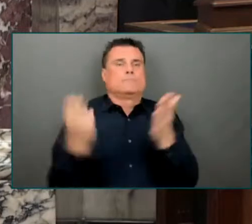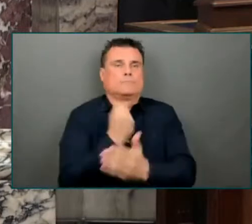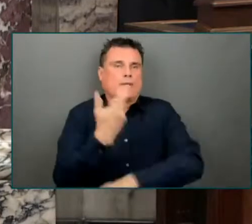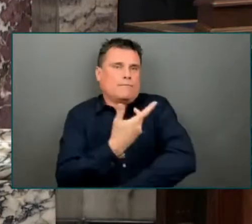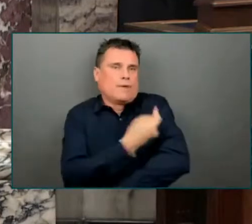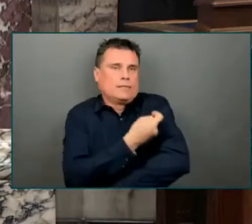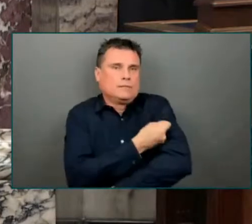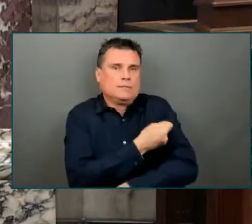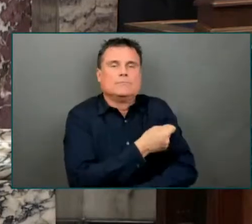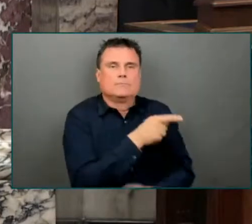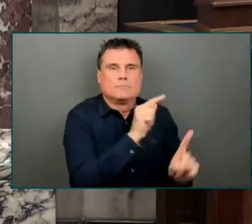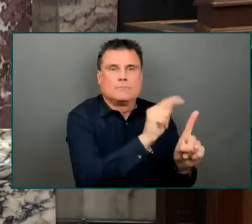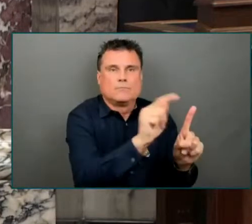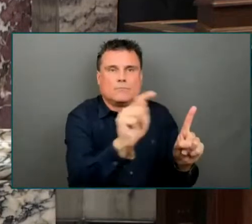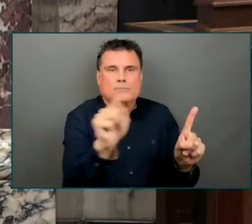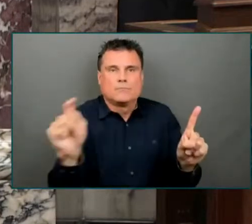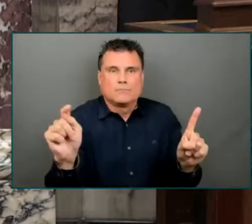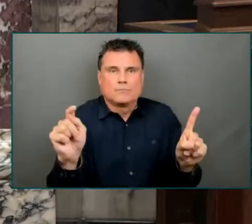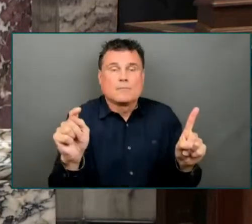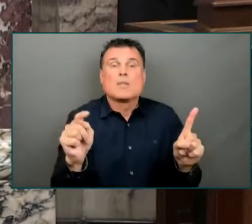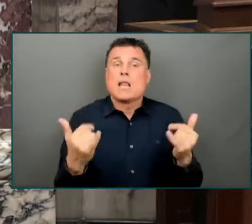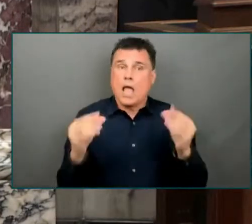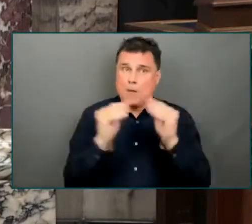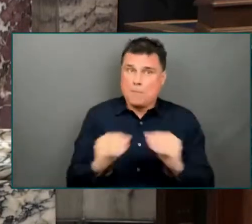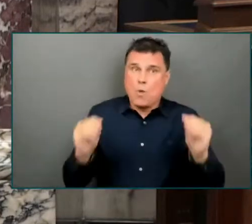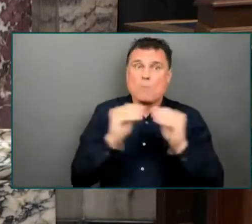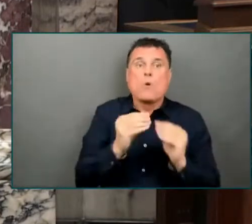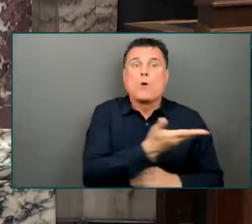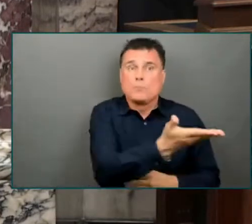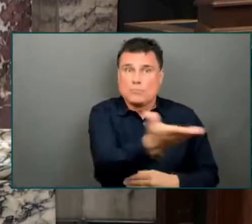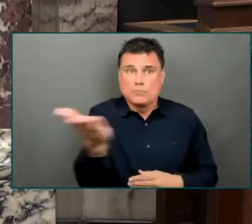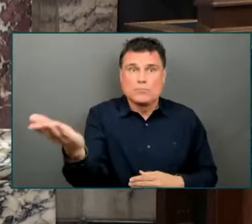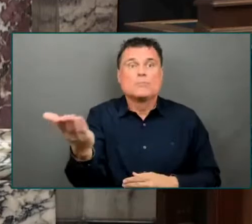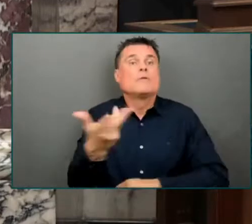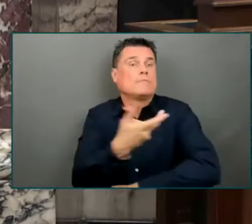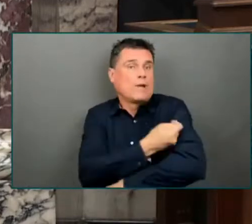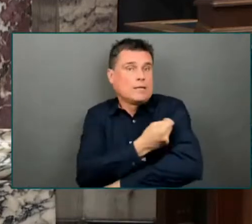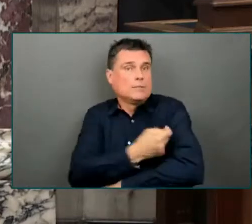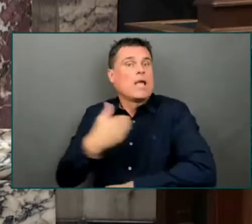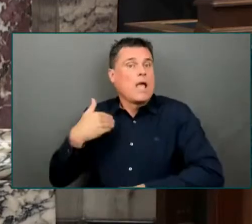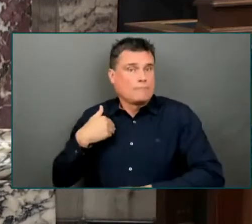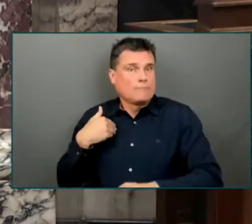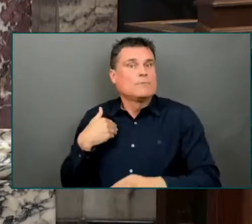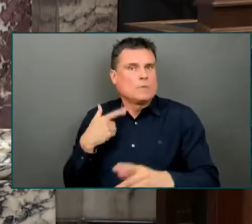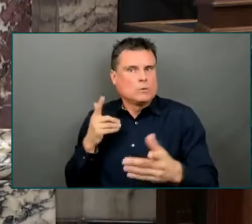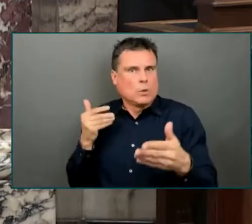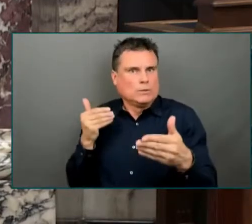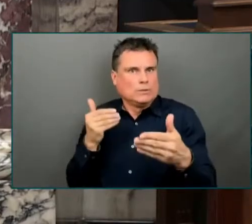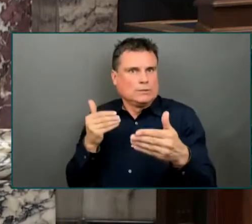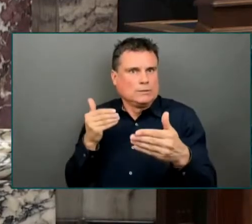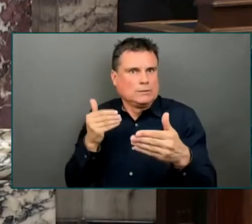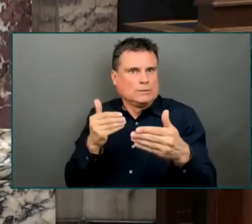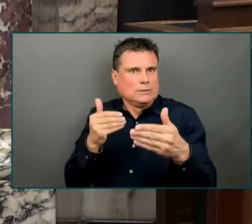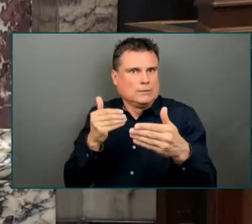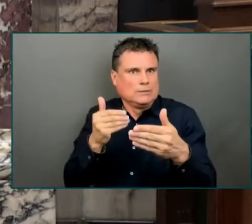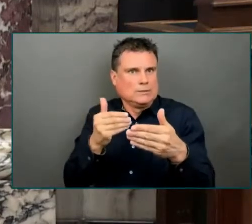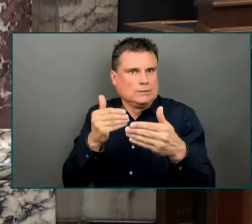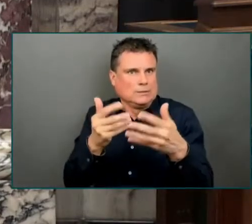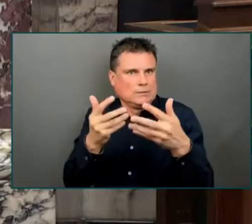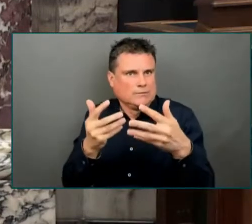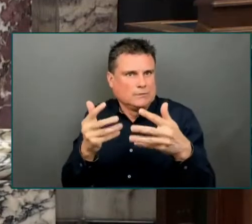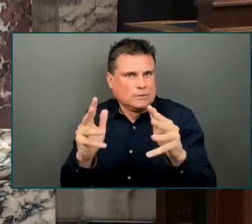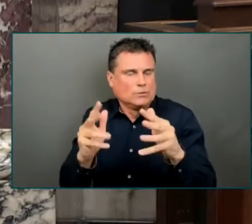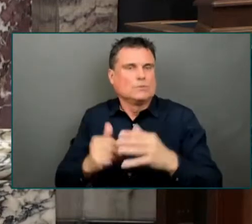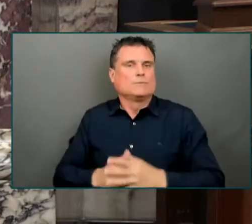tunnel, but we're not there yet. This year has had its challenges, from vaccine